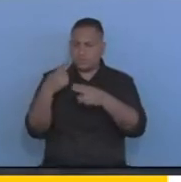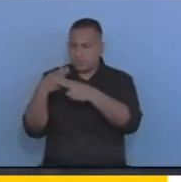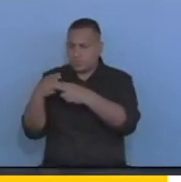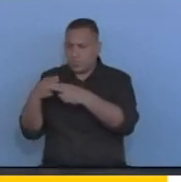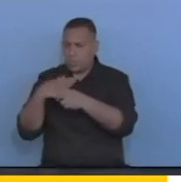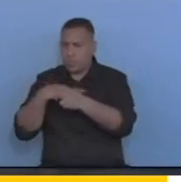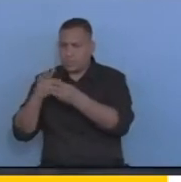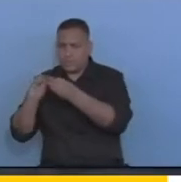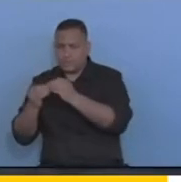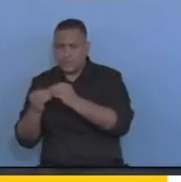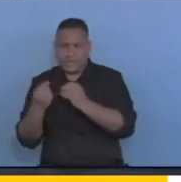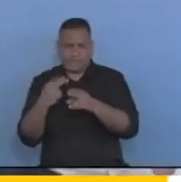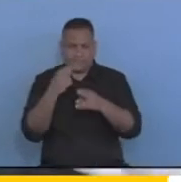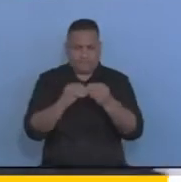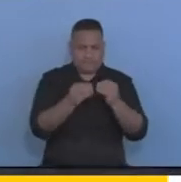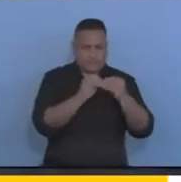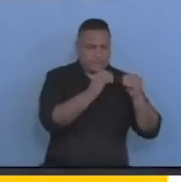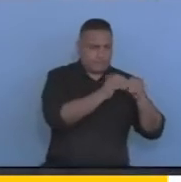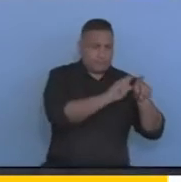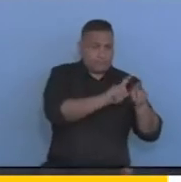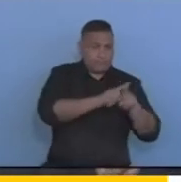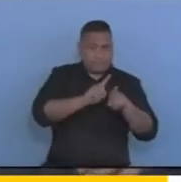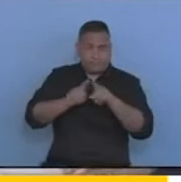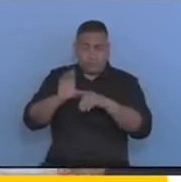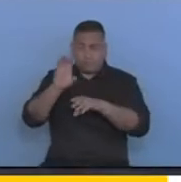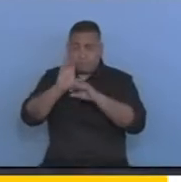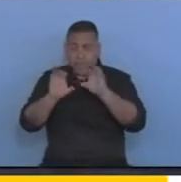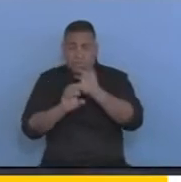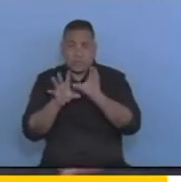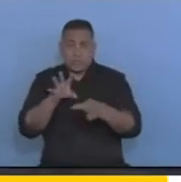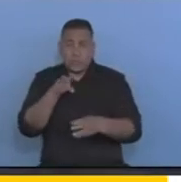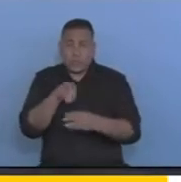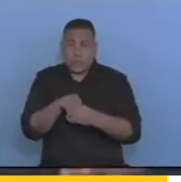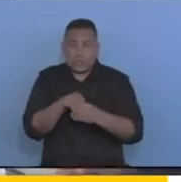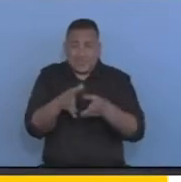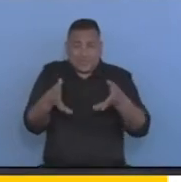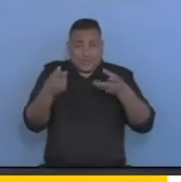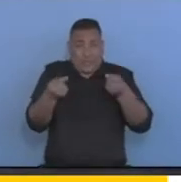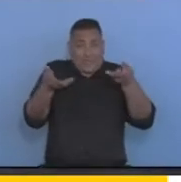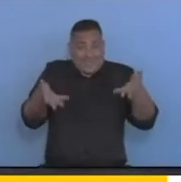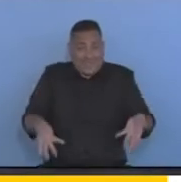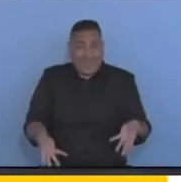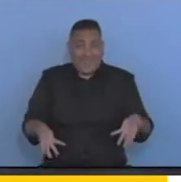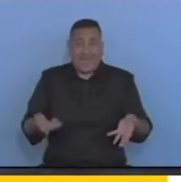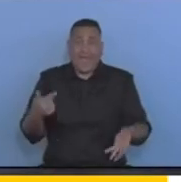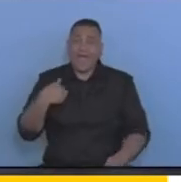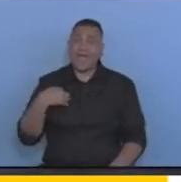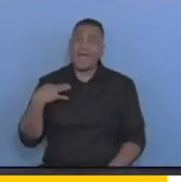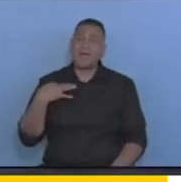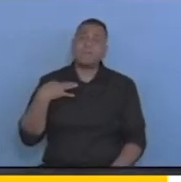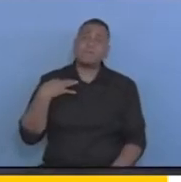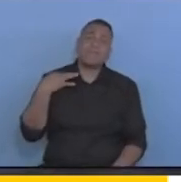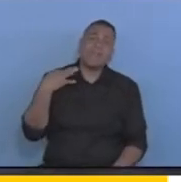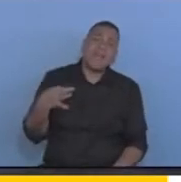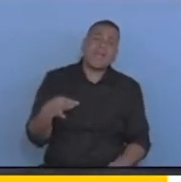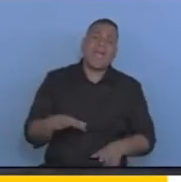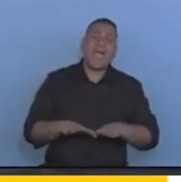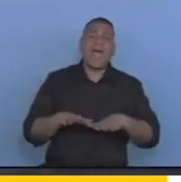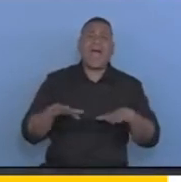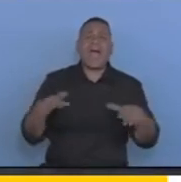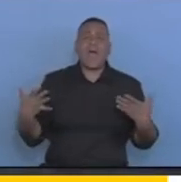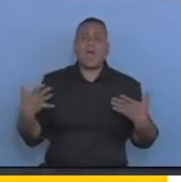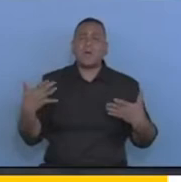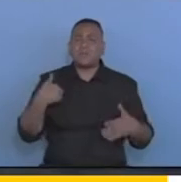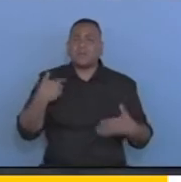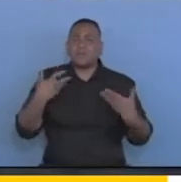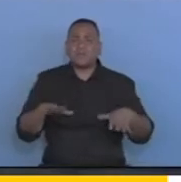got the electrical side. You've got the bricklaying side. All of this is here. How do I apply? When do open out? How do I go about it? I want to be